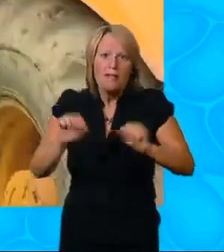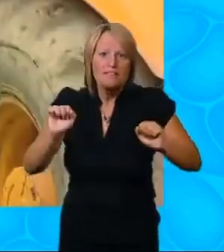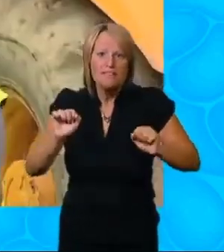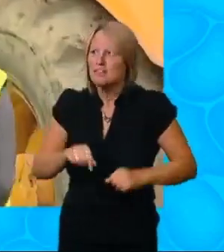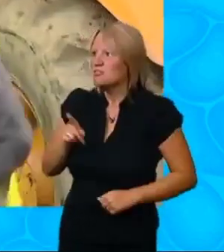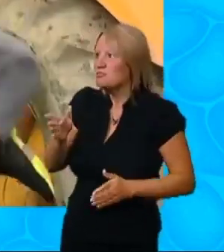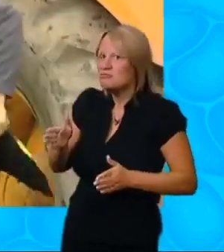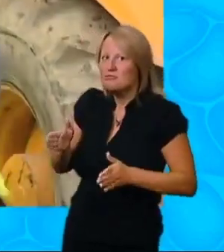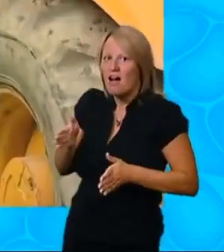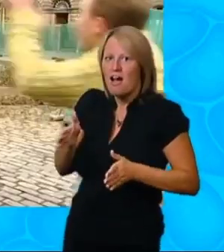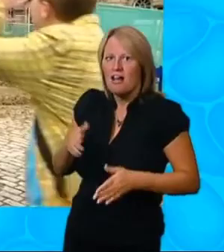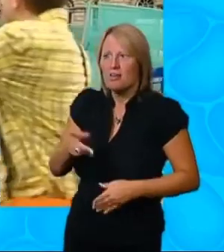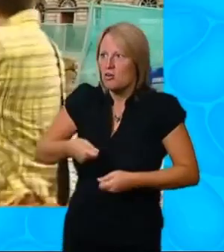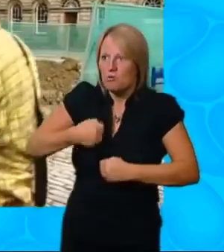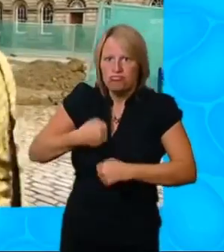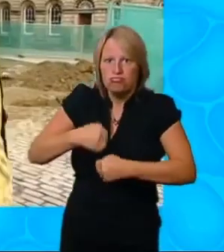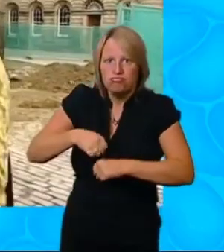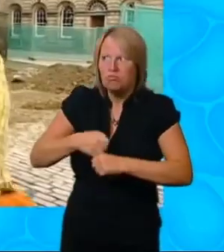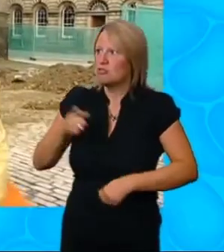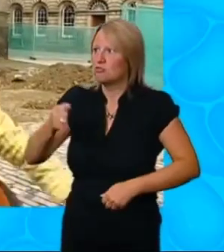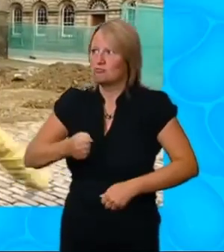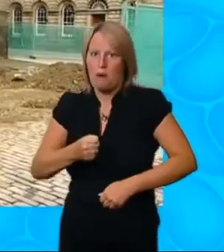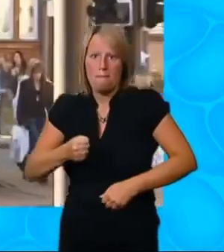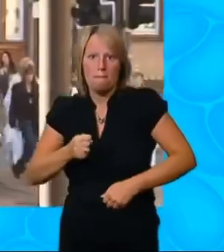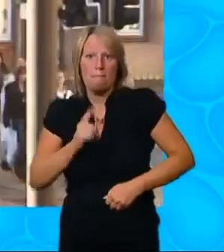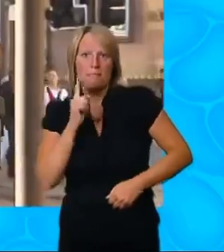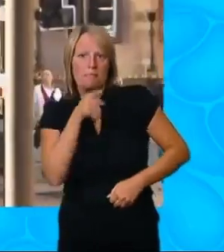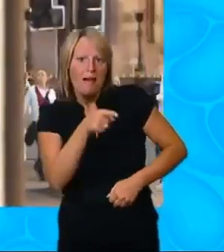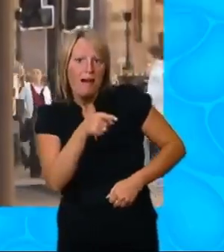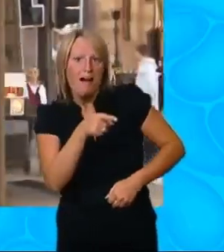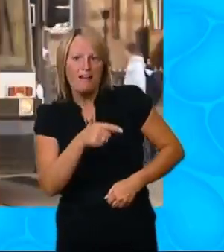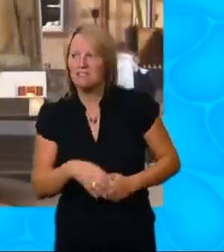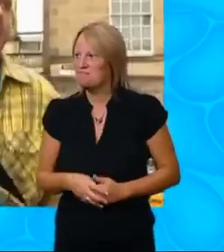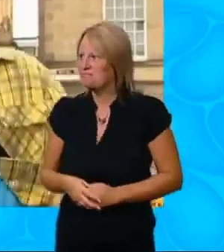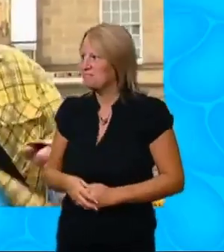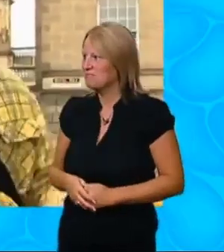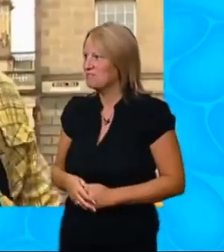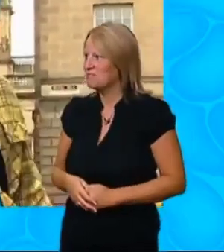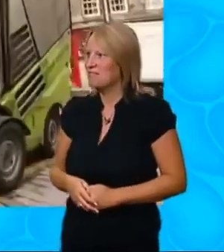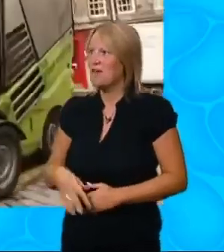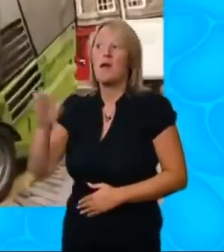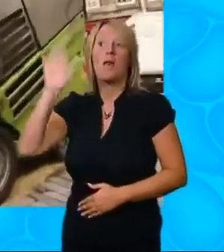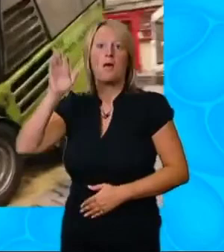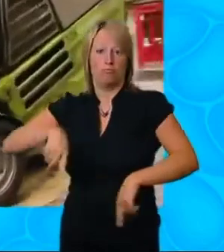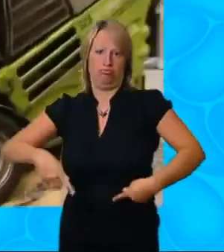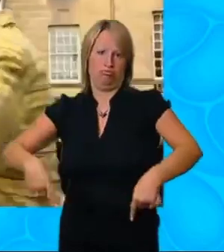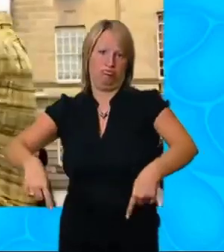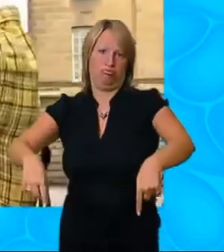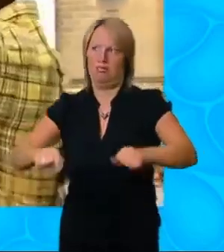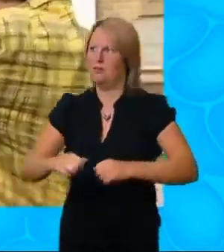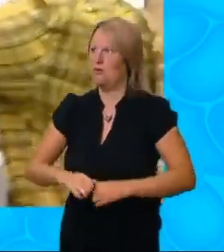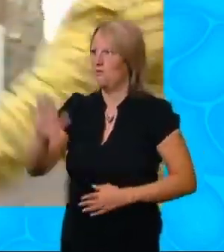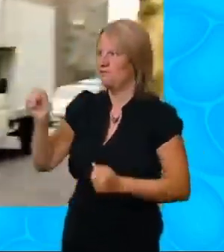train. Hello, roadworks. Hello, tram. Hello, sweeper.